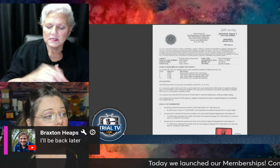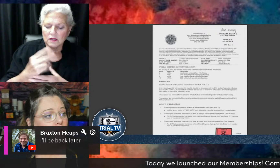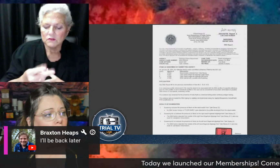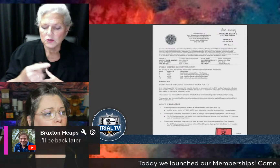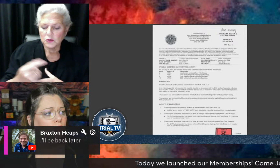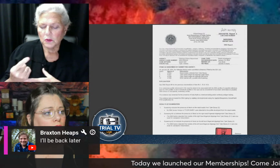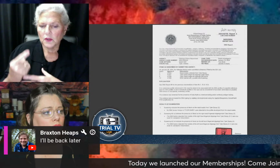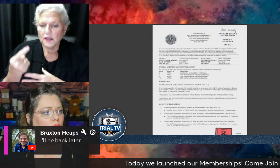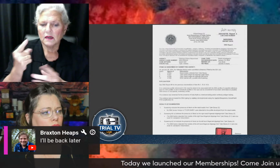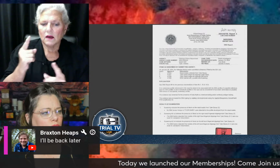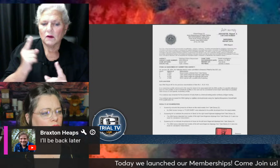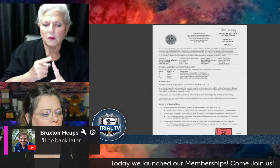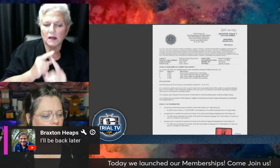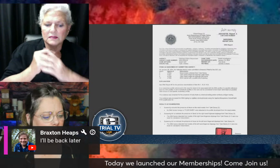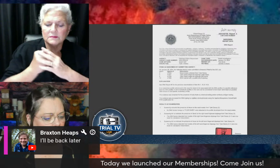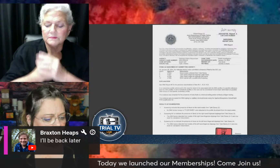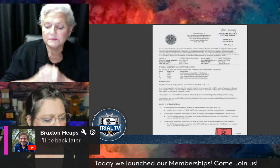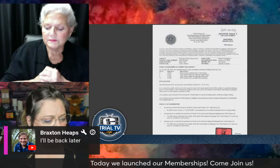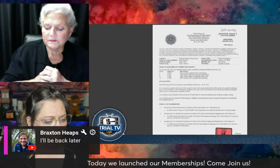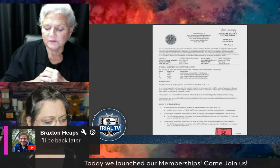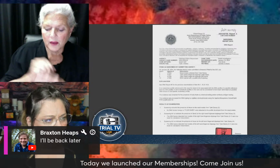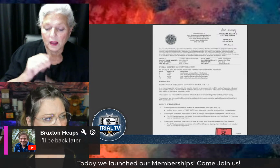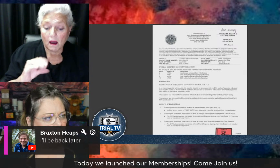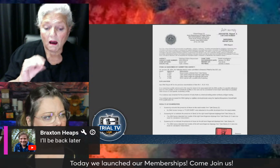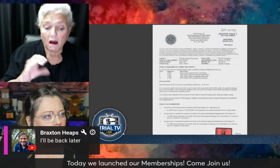May I approach, Your Honor? Yes.